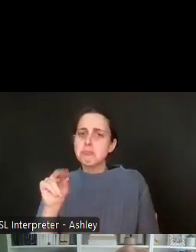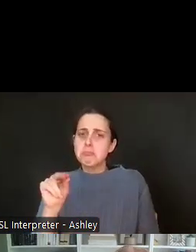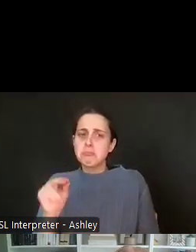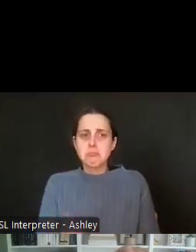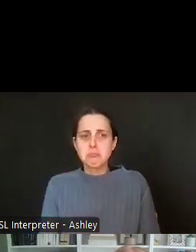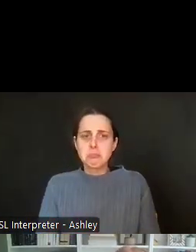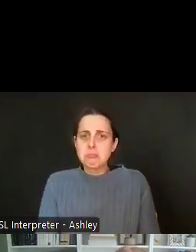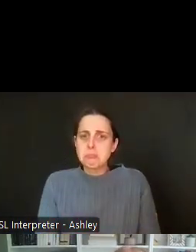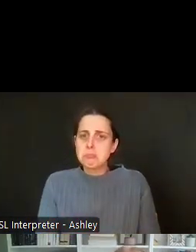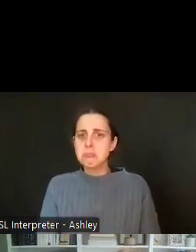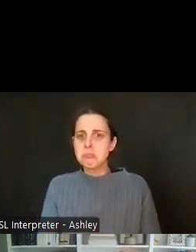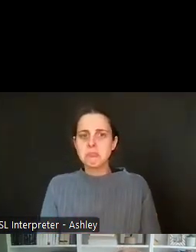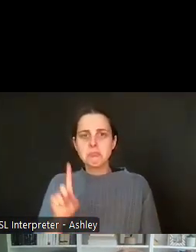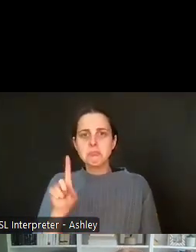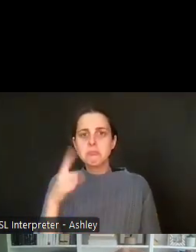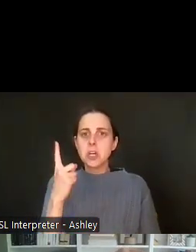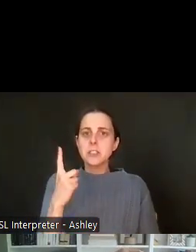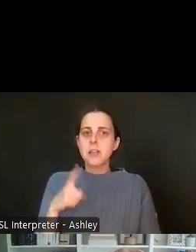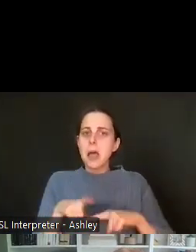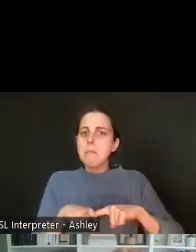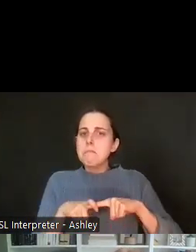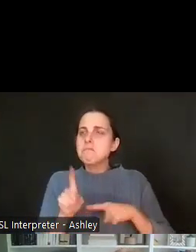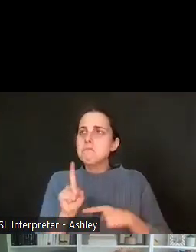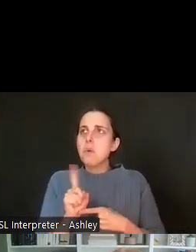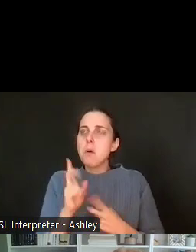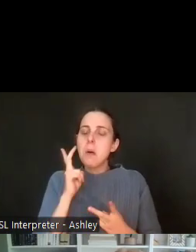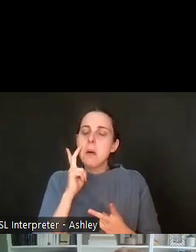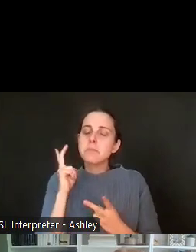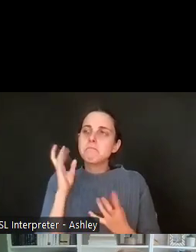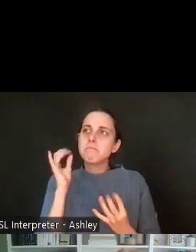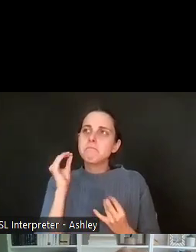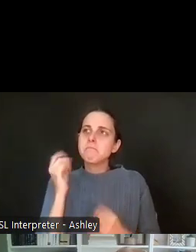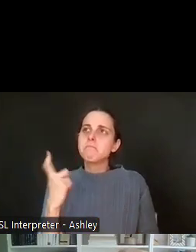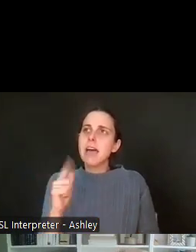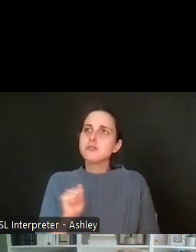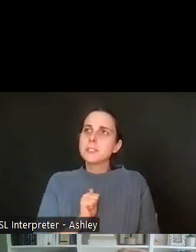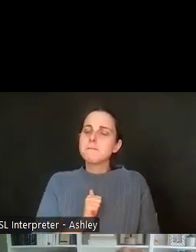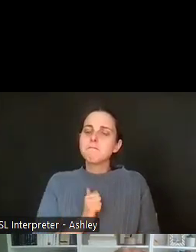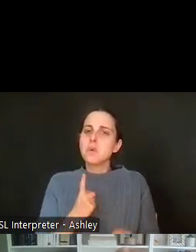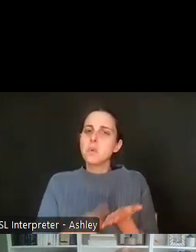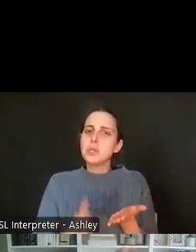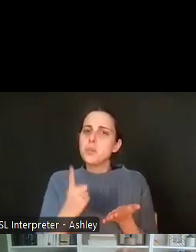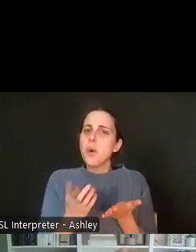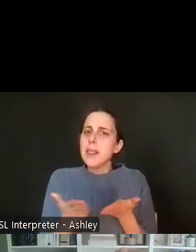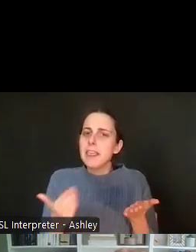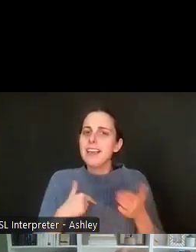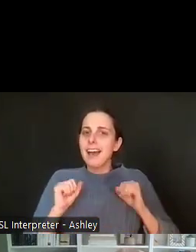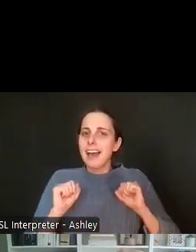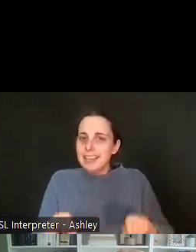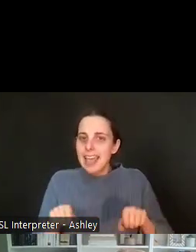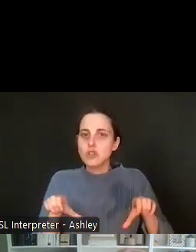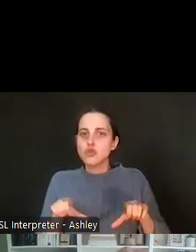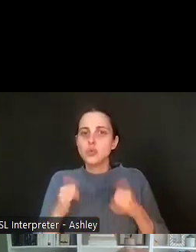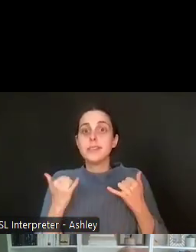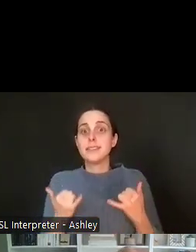today. But just take a quiet moment of reflection and ask yourself, what is one thing that I can do